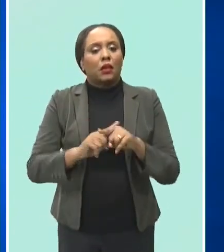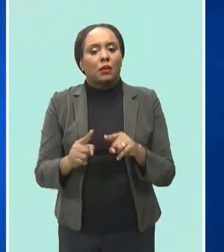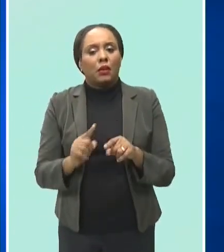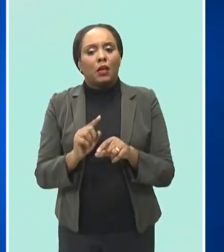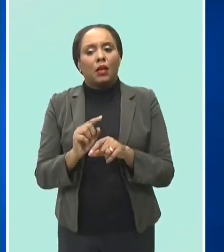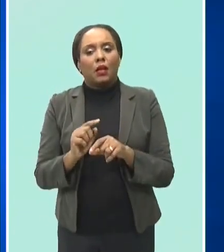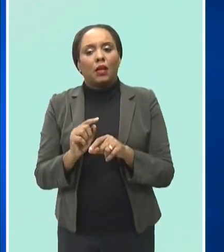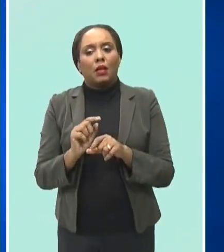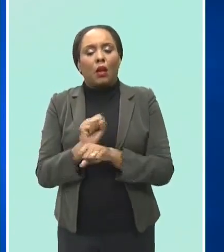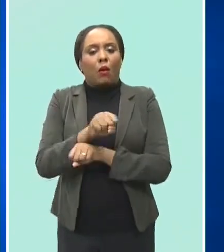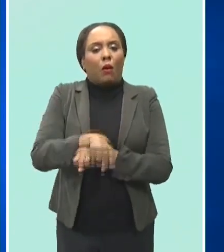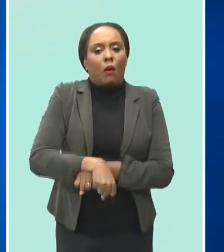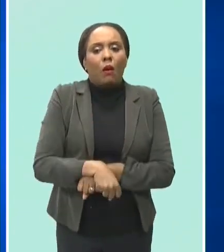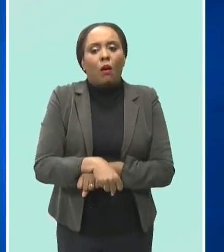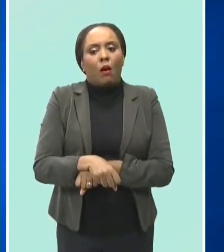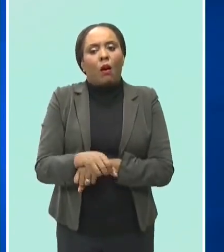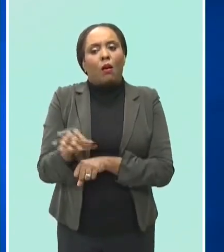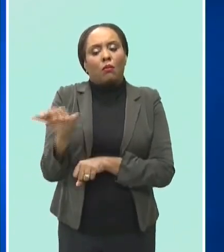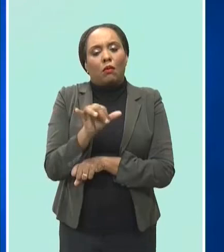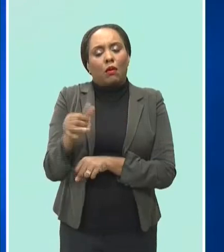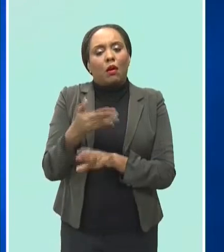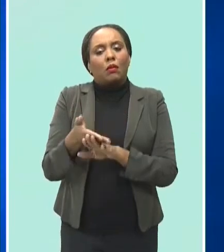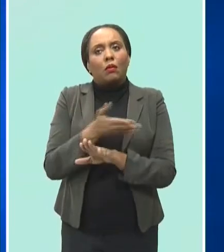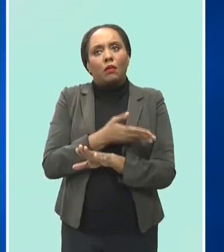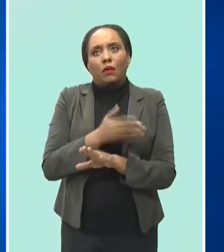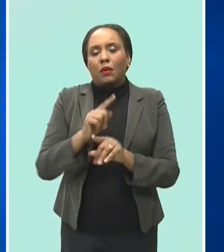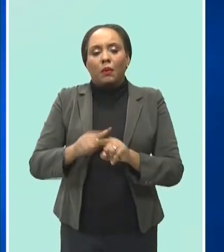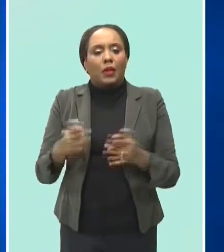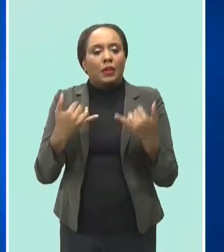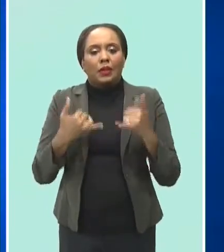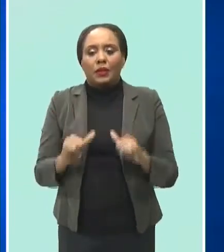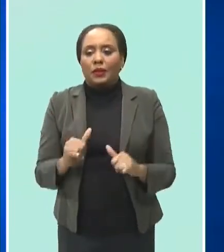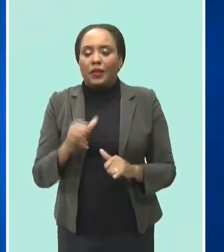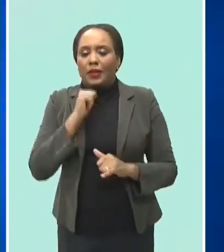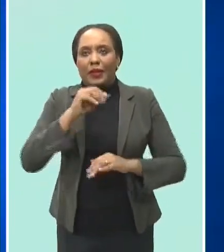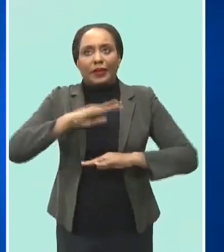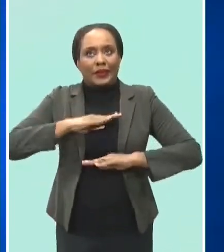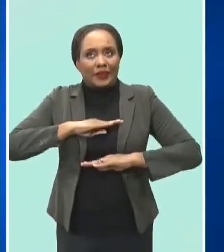similar crises before is at the moment of little consolation.